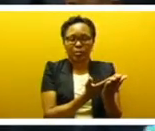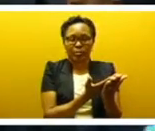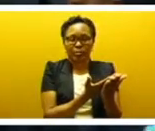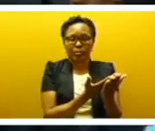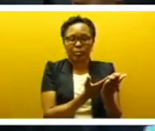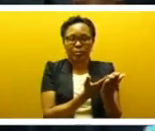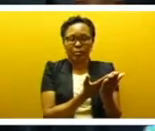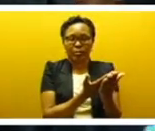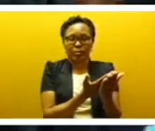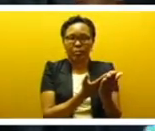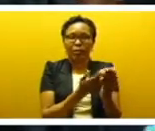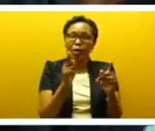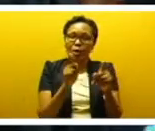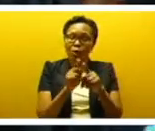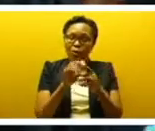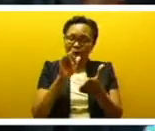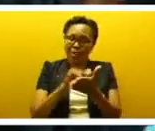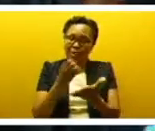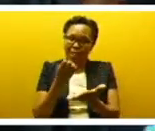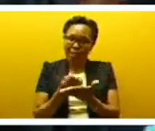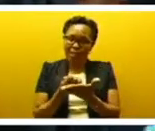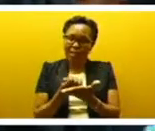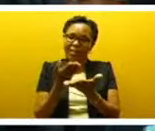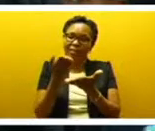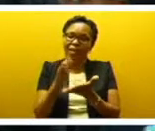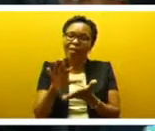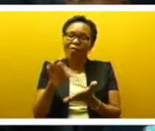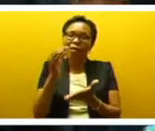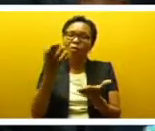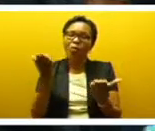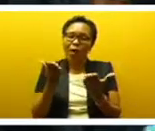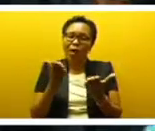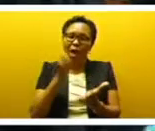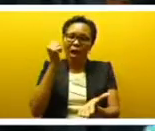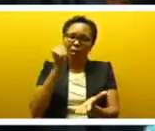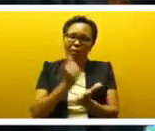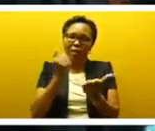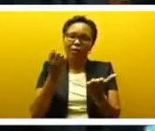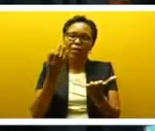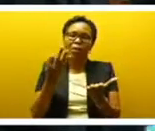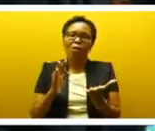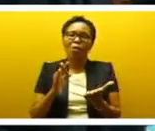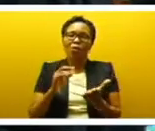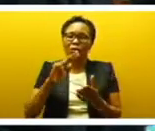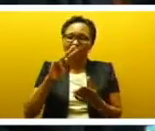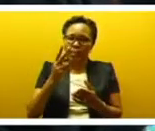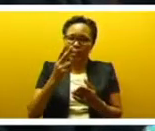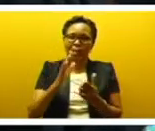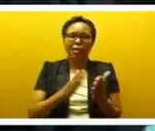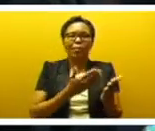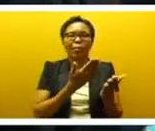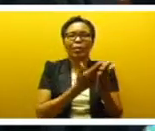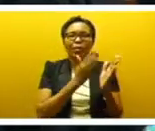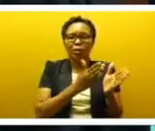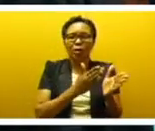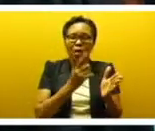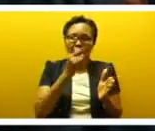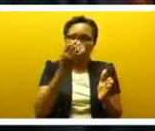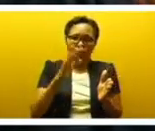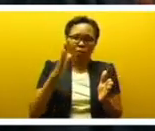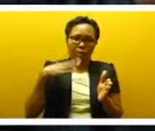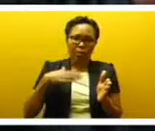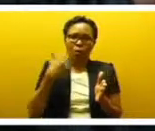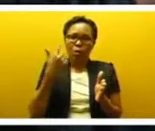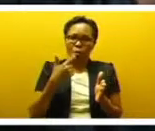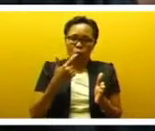and is also, that evidence is also found in the affidavit of the second petitioner, one of the people whom